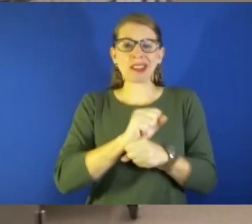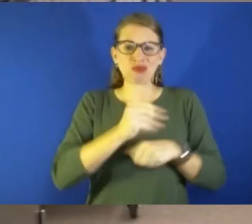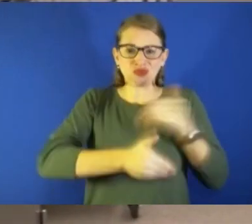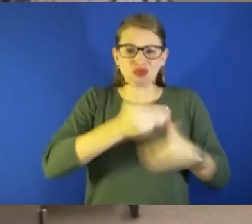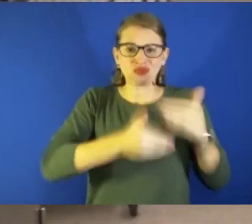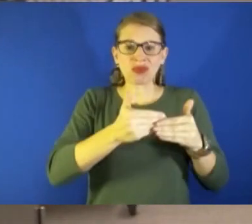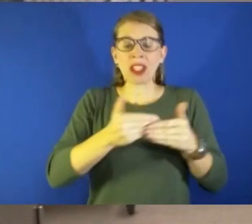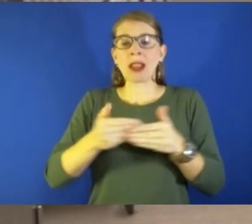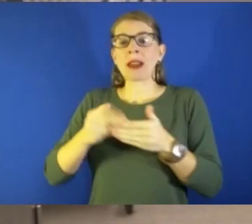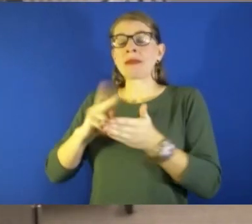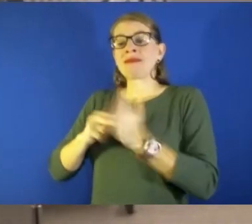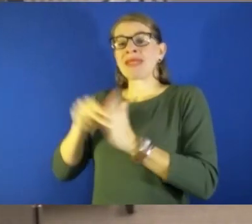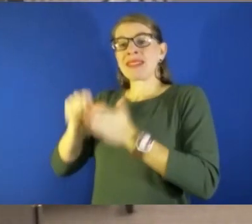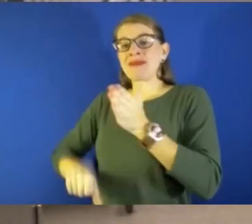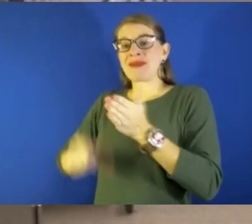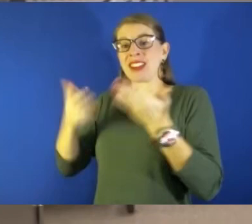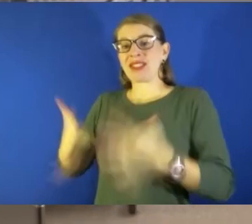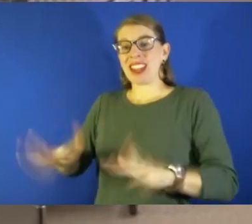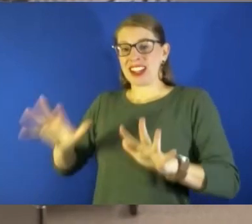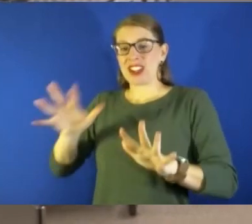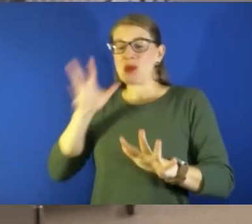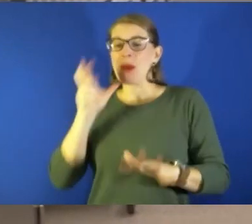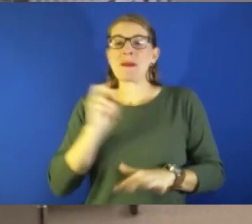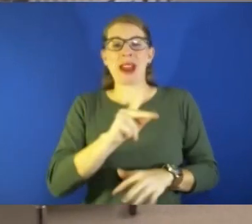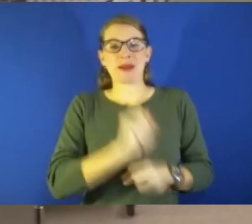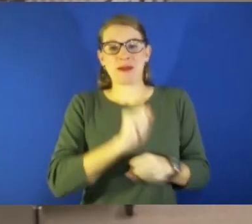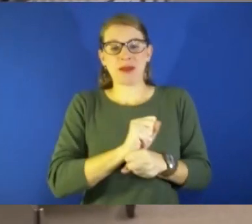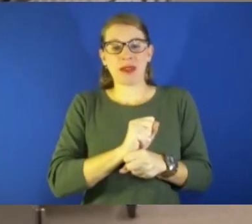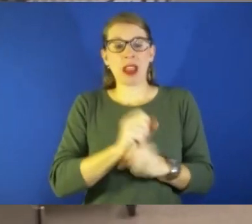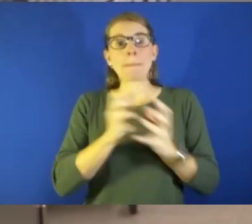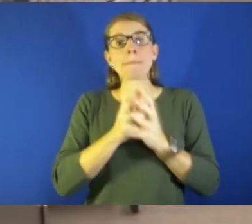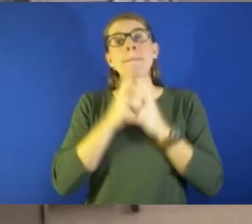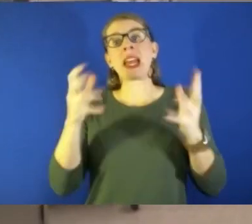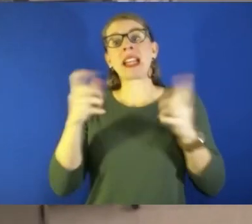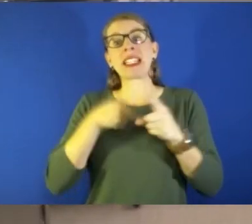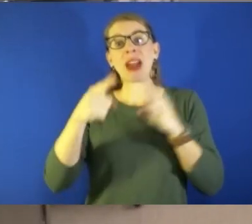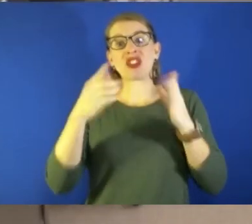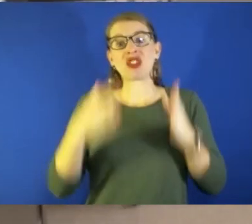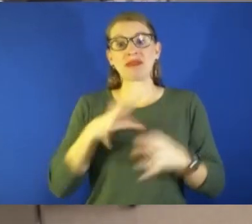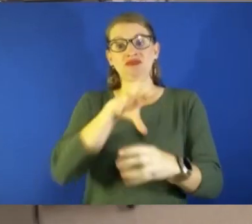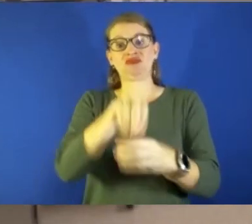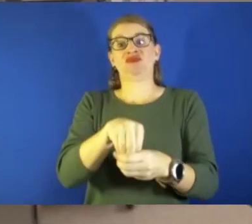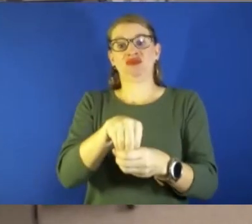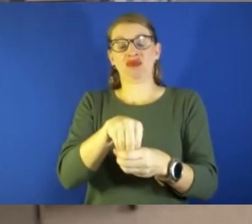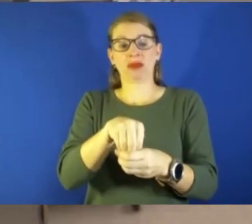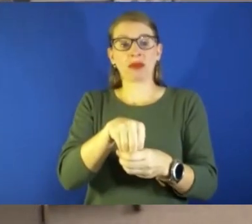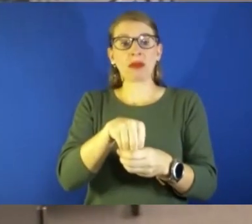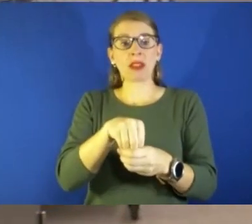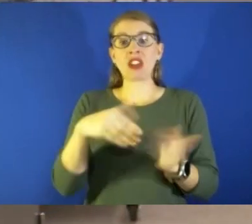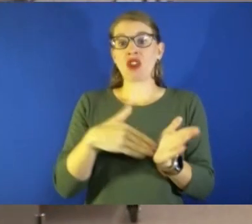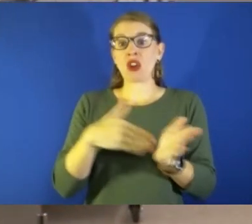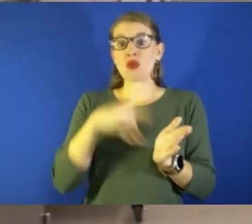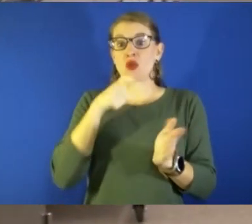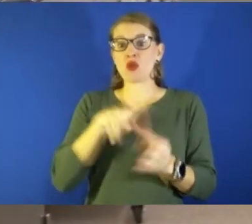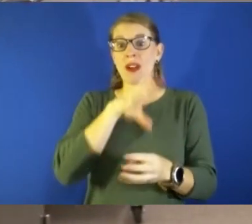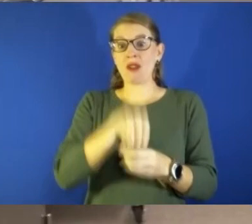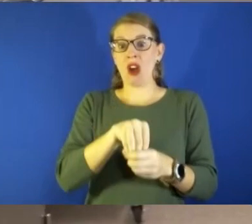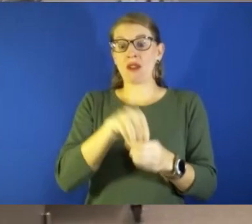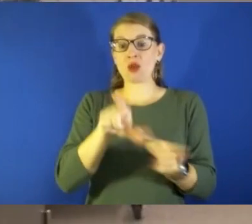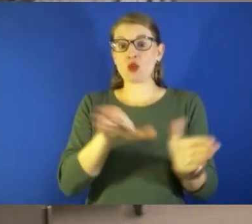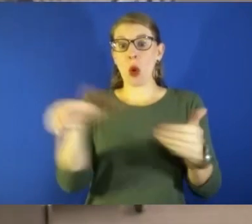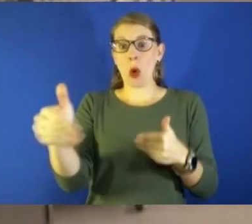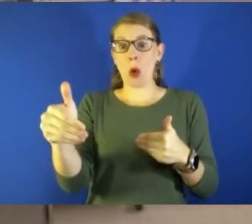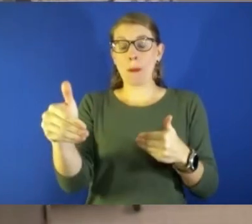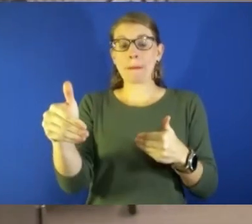over. And it took a lot of specialists to get here. In fact, speaking of the doctors who are in this room making this all